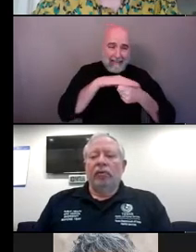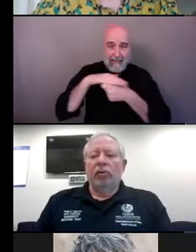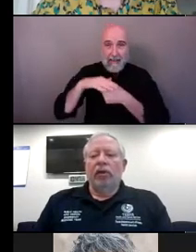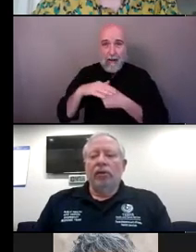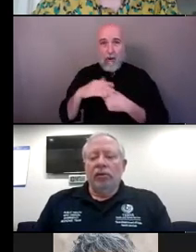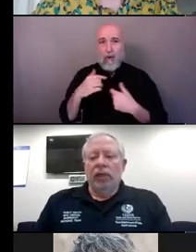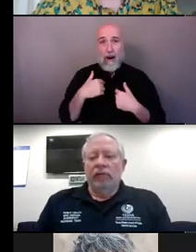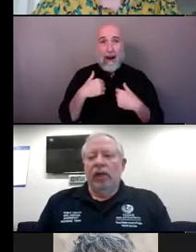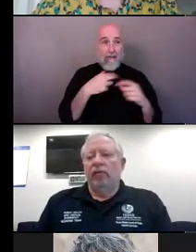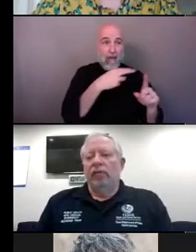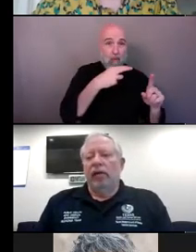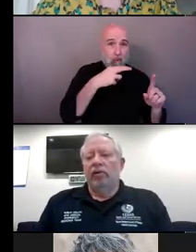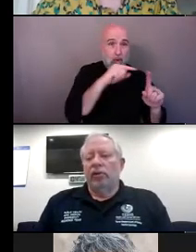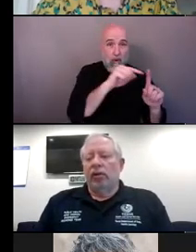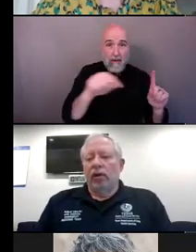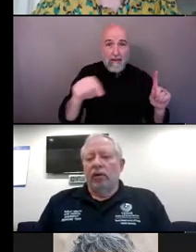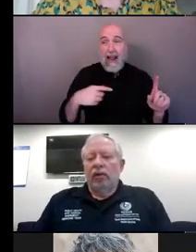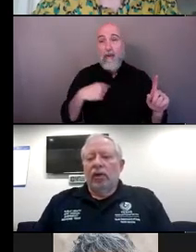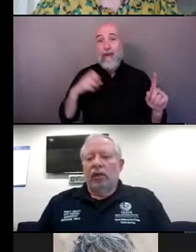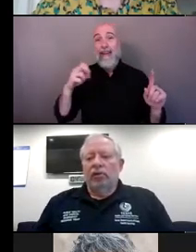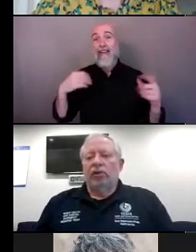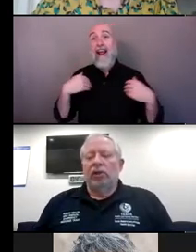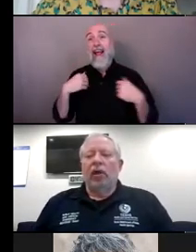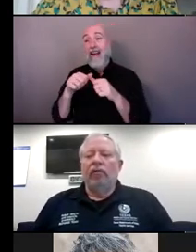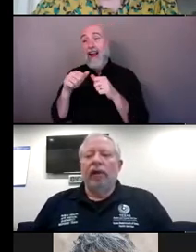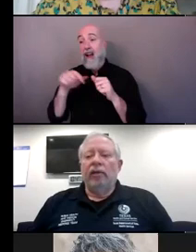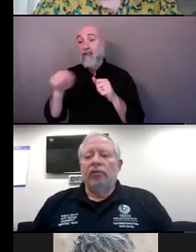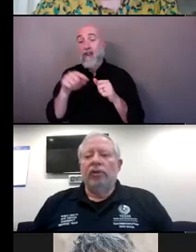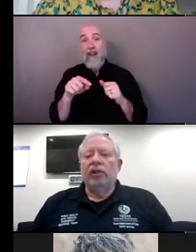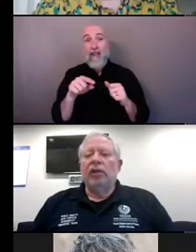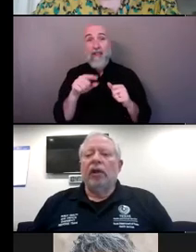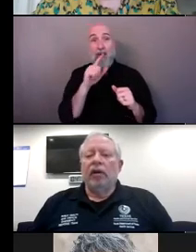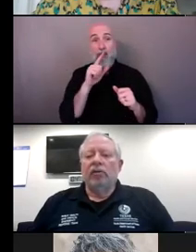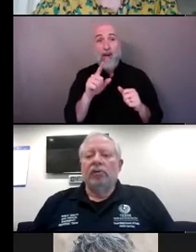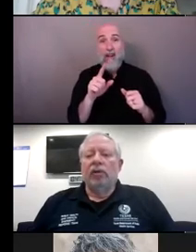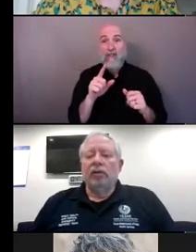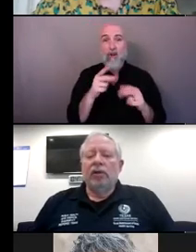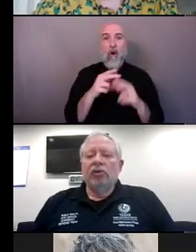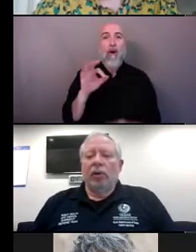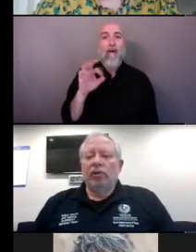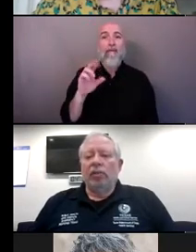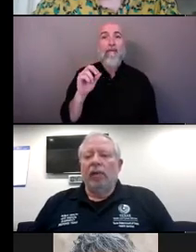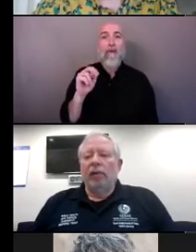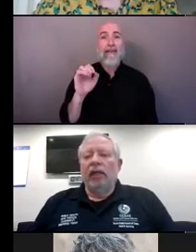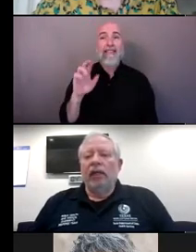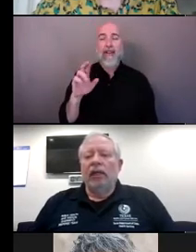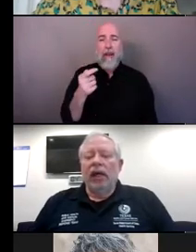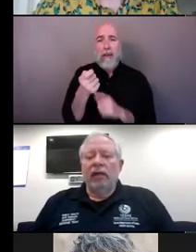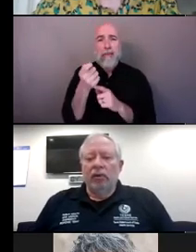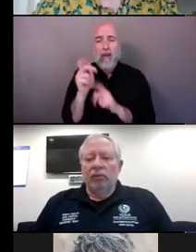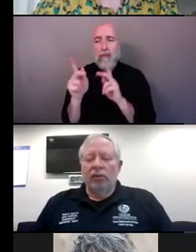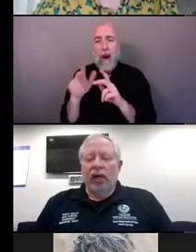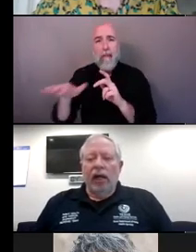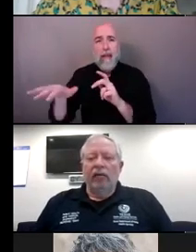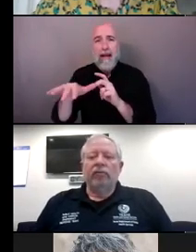have the rural areas, and we even have areas that are essentially qualify as frontier areas that are sparsely populated